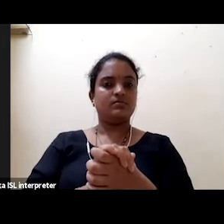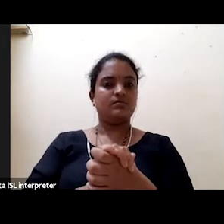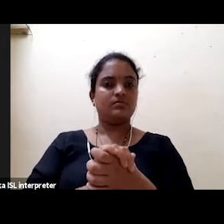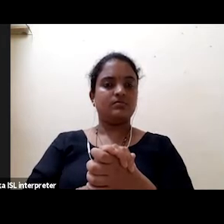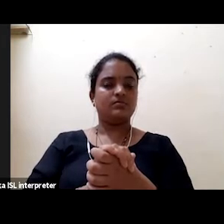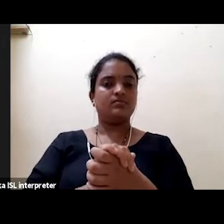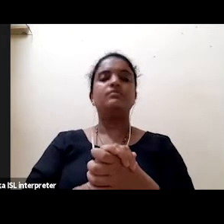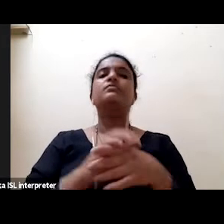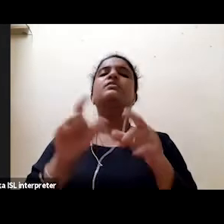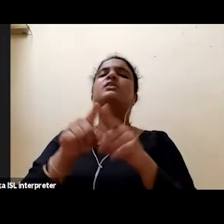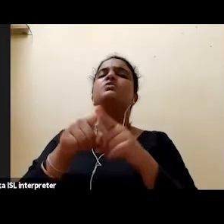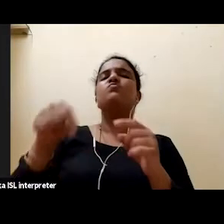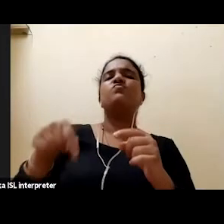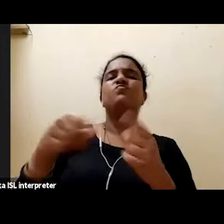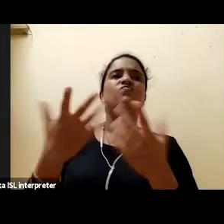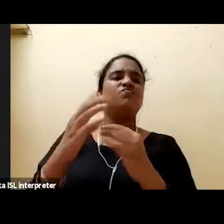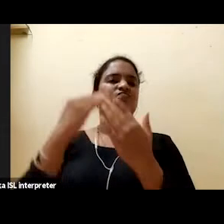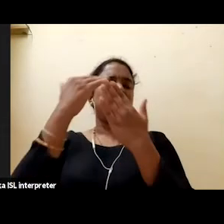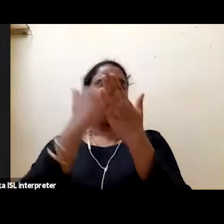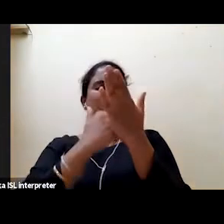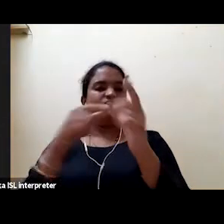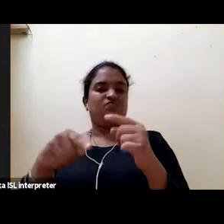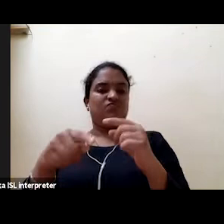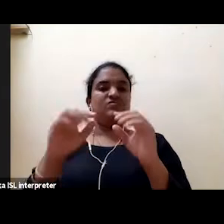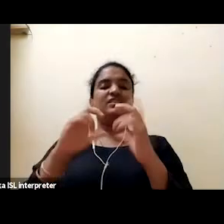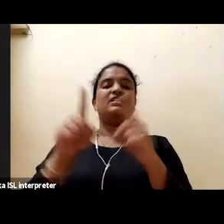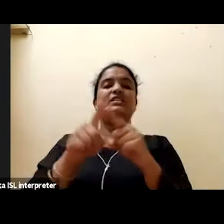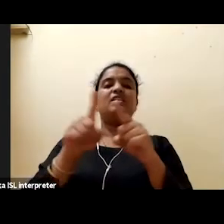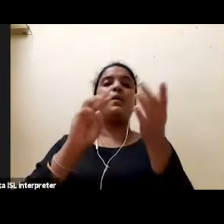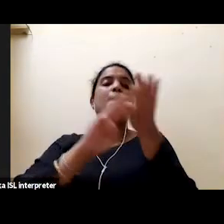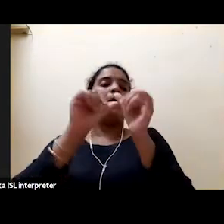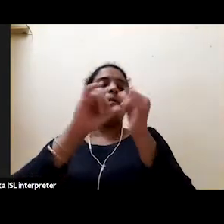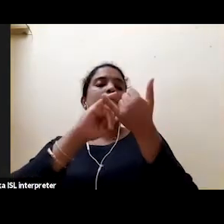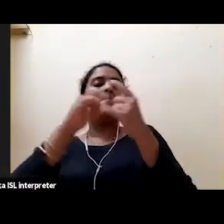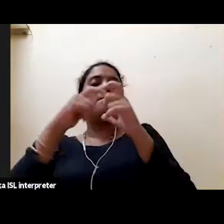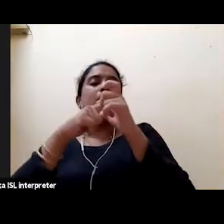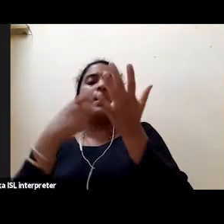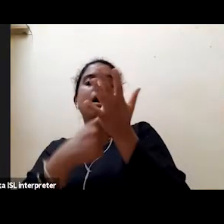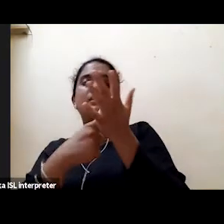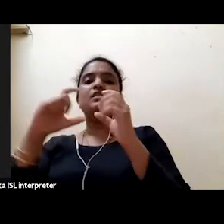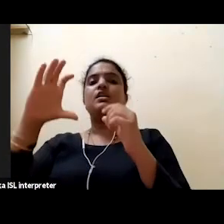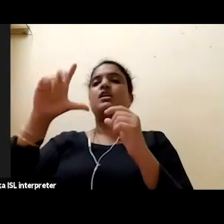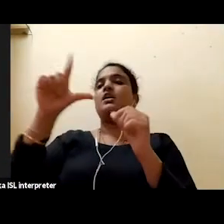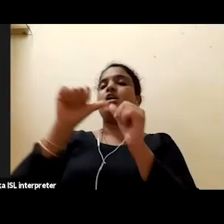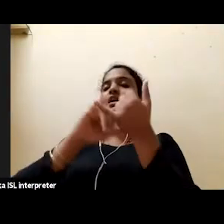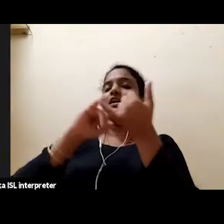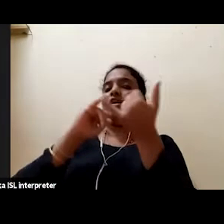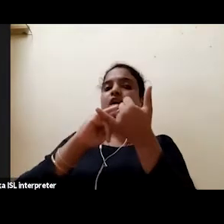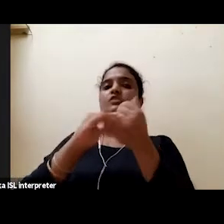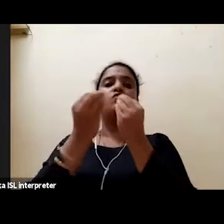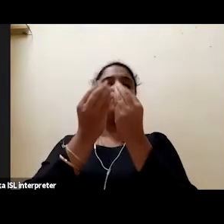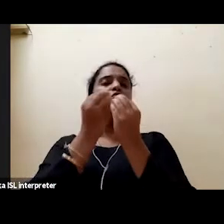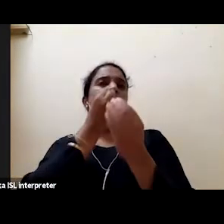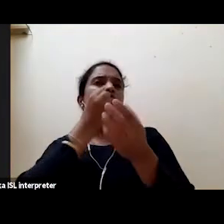So yeah, today's session is a masterclass on food writing. And while this whole subject is